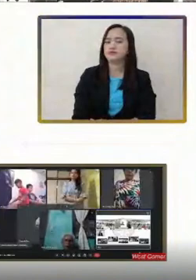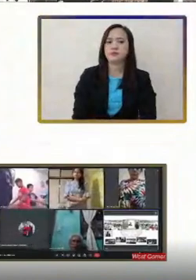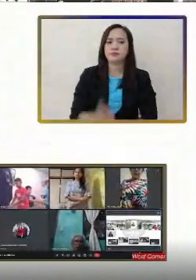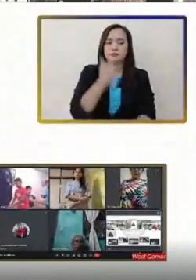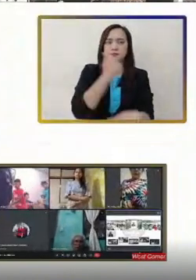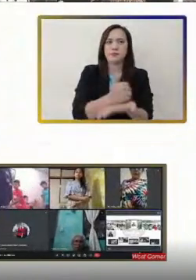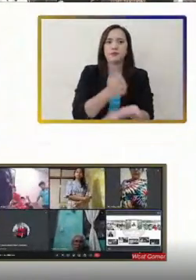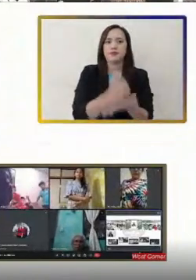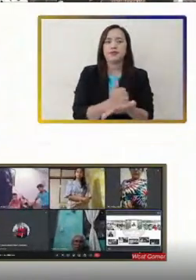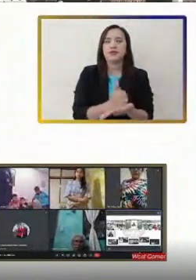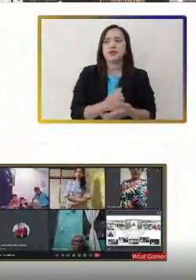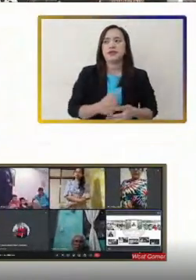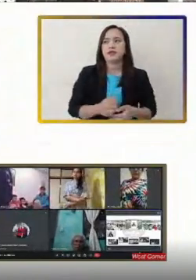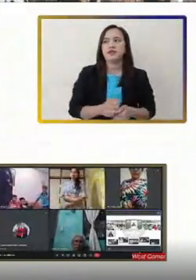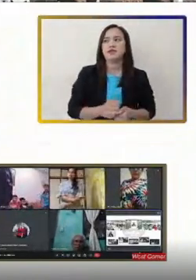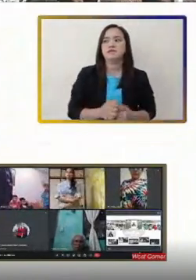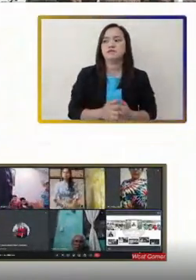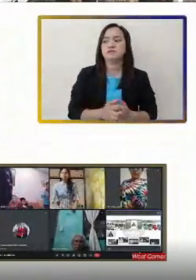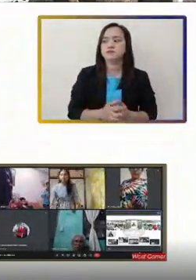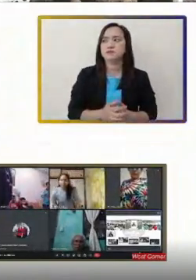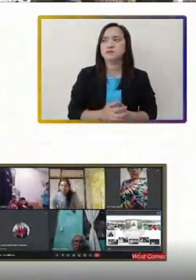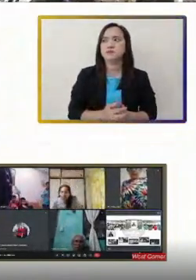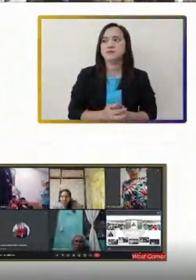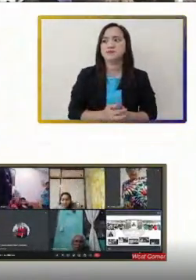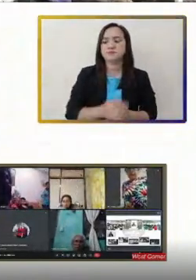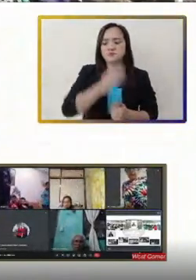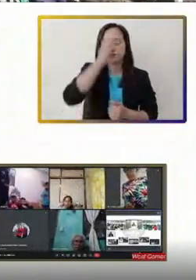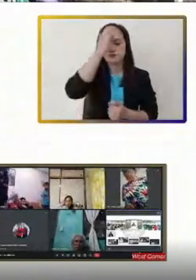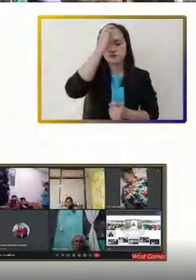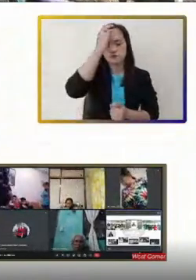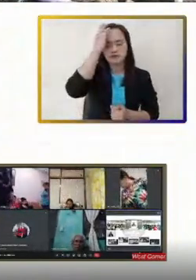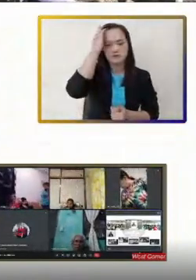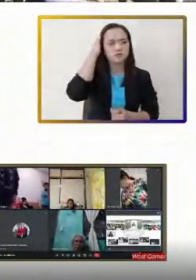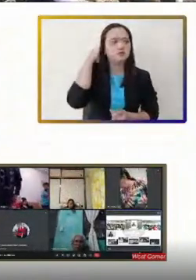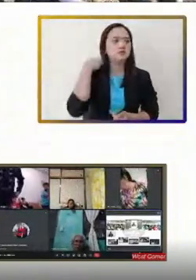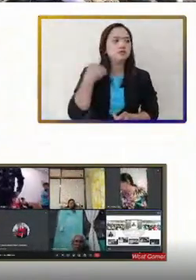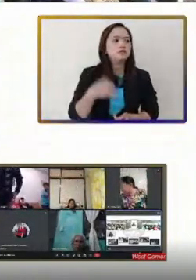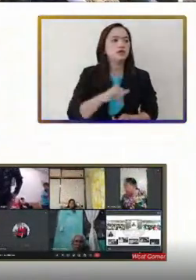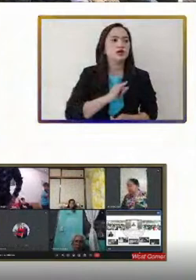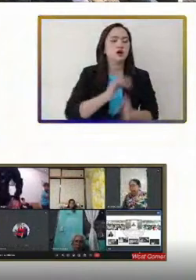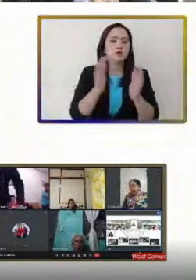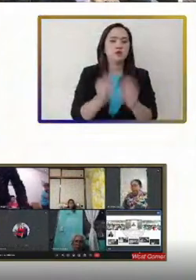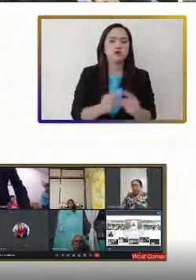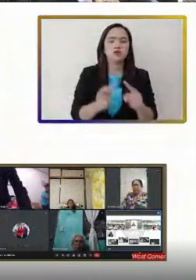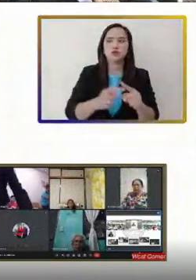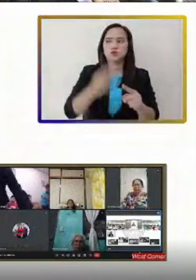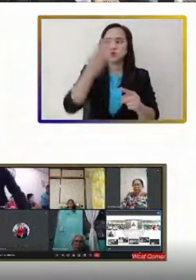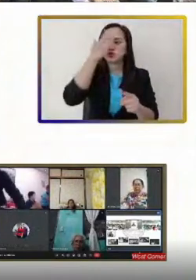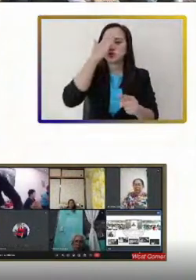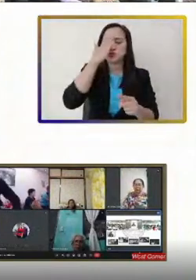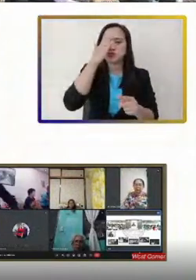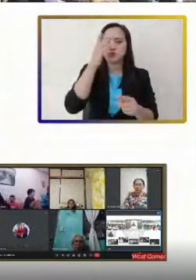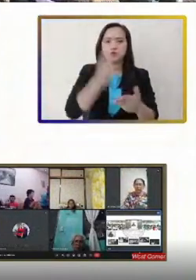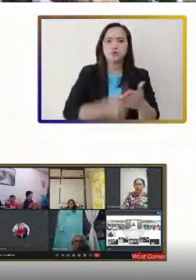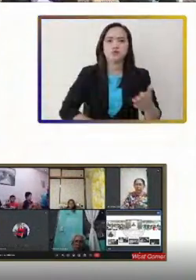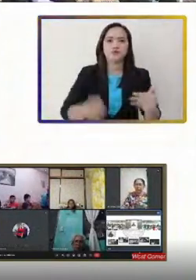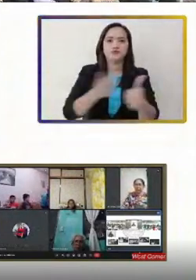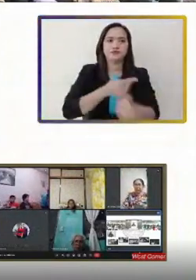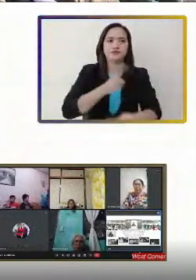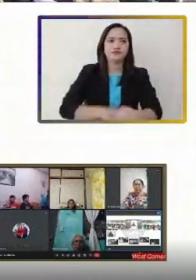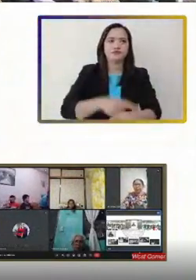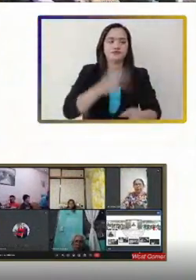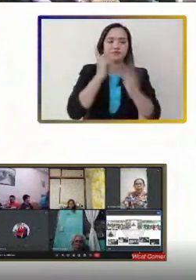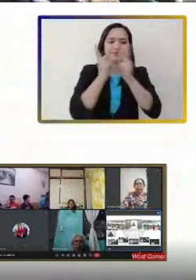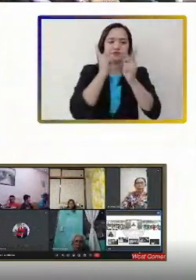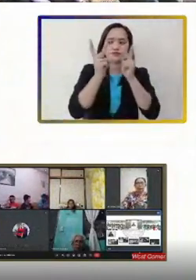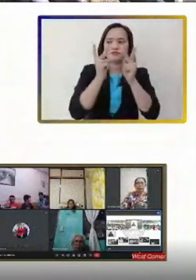Amen, amen. Please be seated. And I would like to recognize our first time visitor. Ngayon pong tanghali